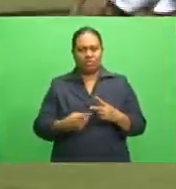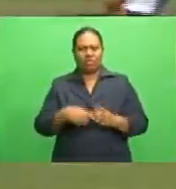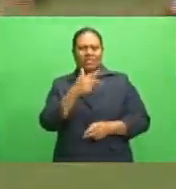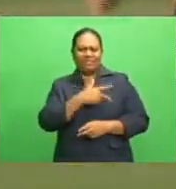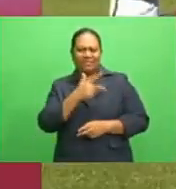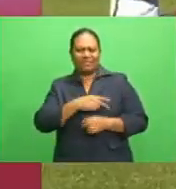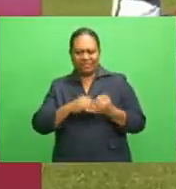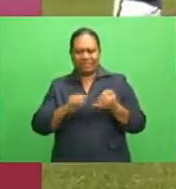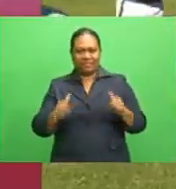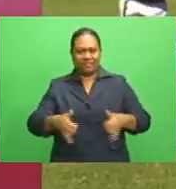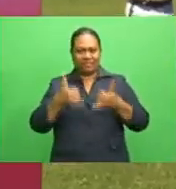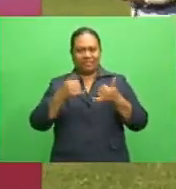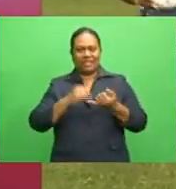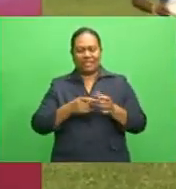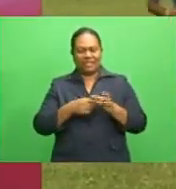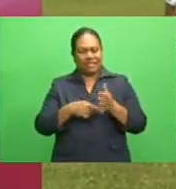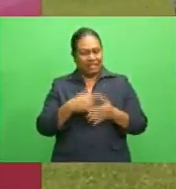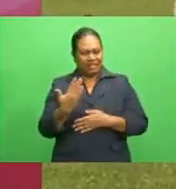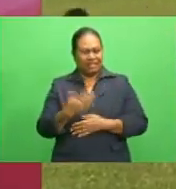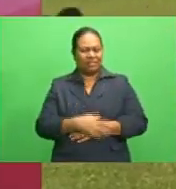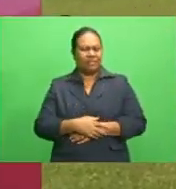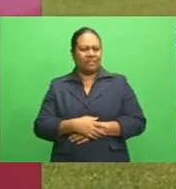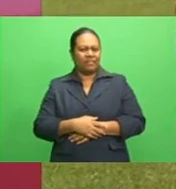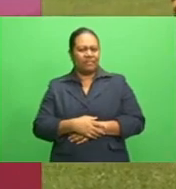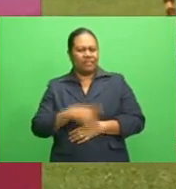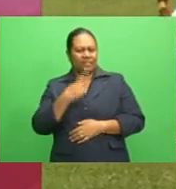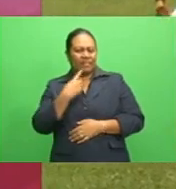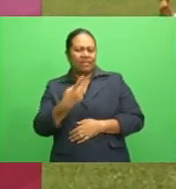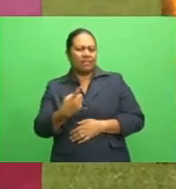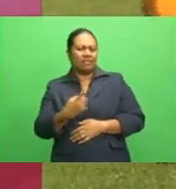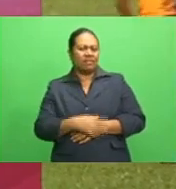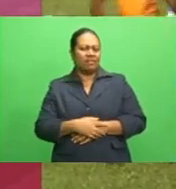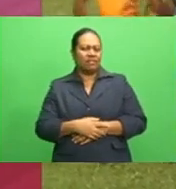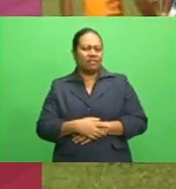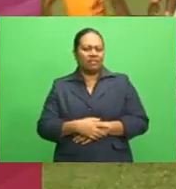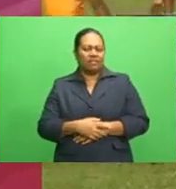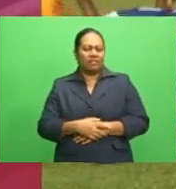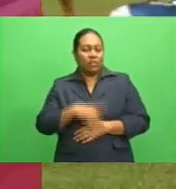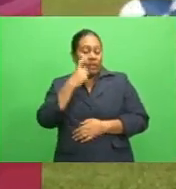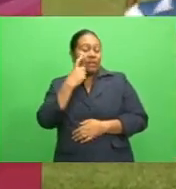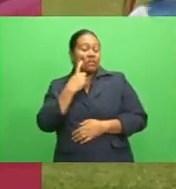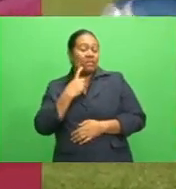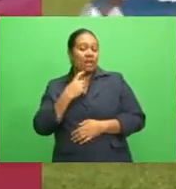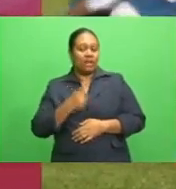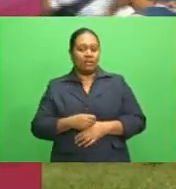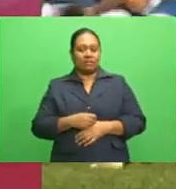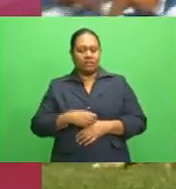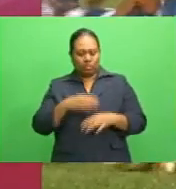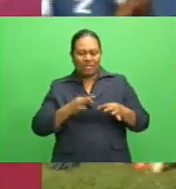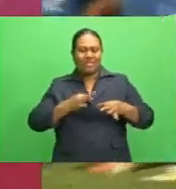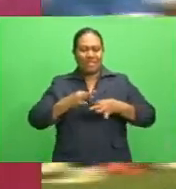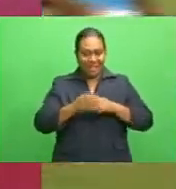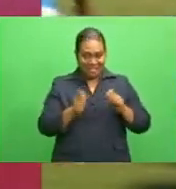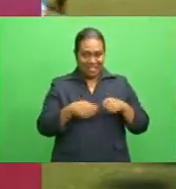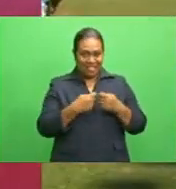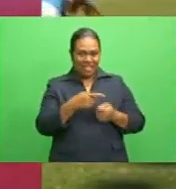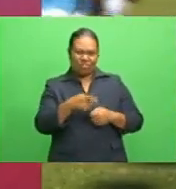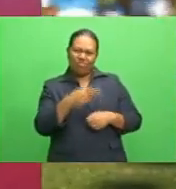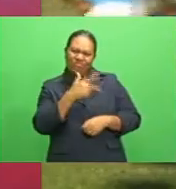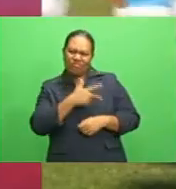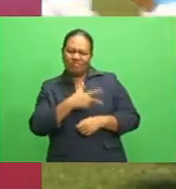Saturday's match. Those will probably be the X factors that we will try to replace in